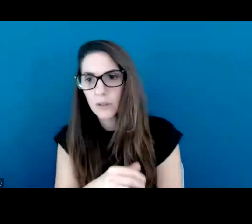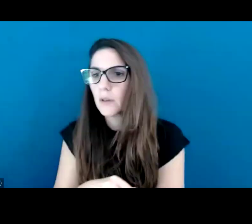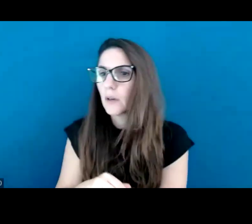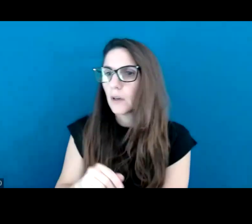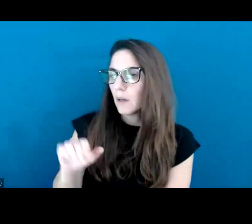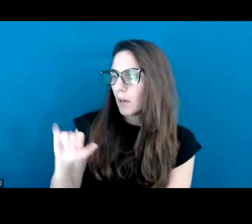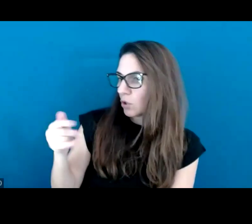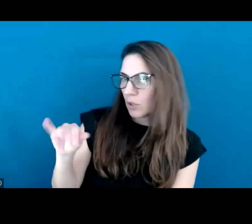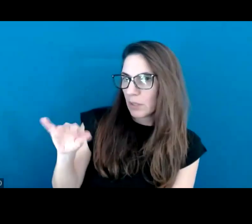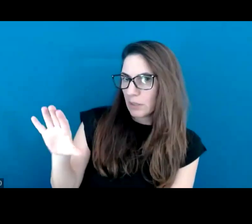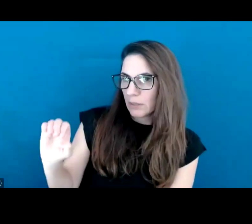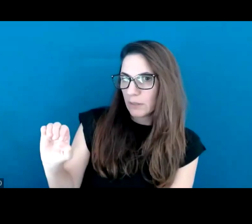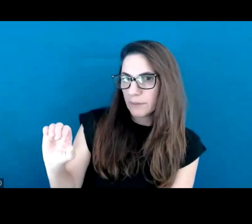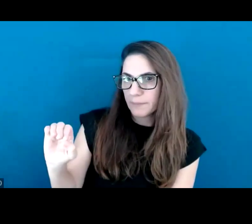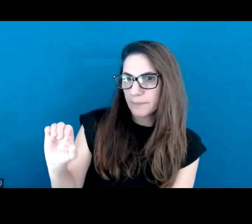Janice.